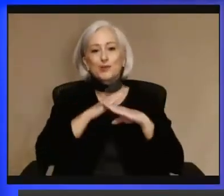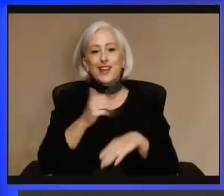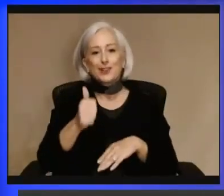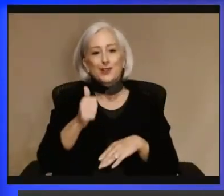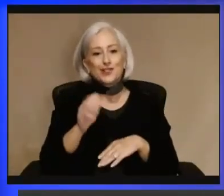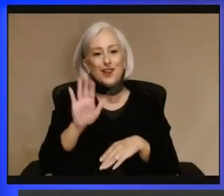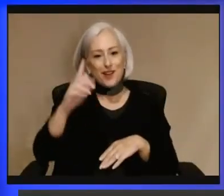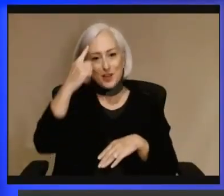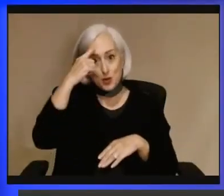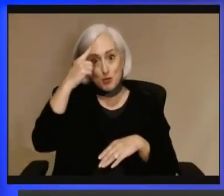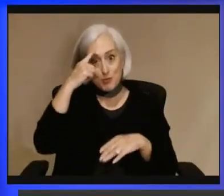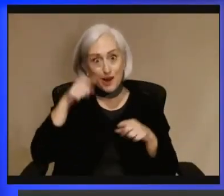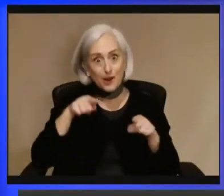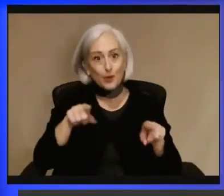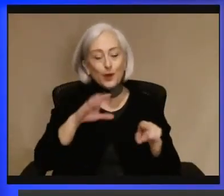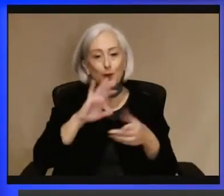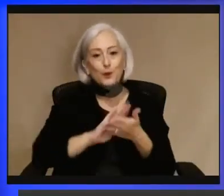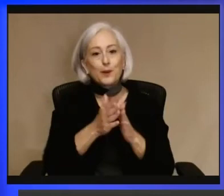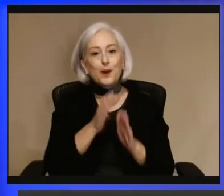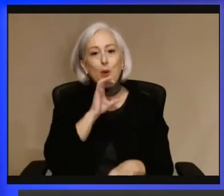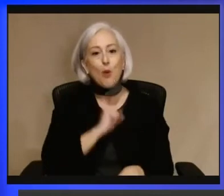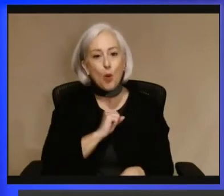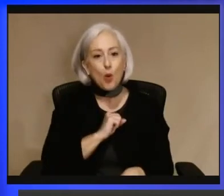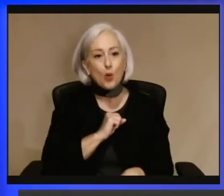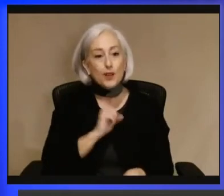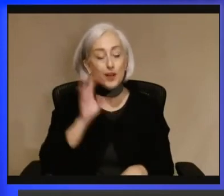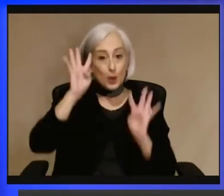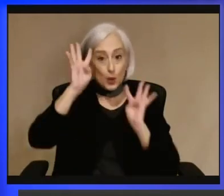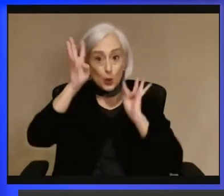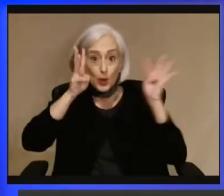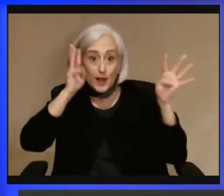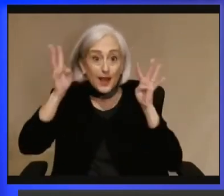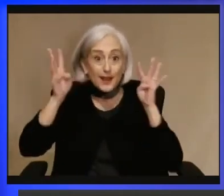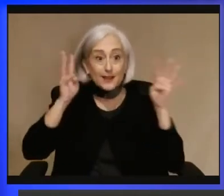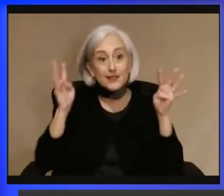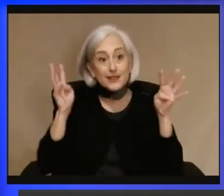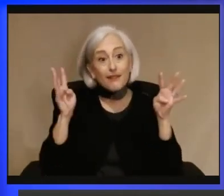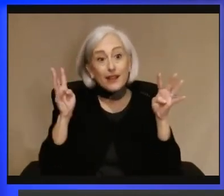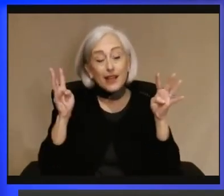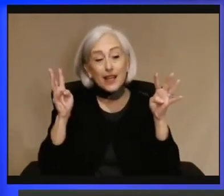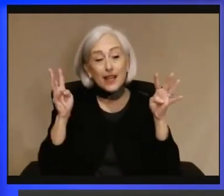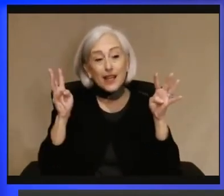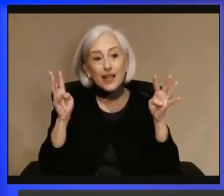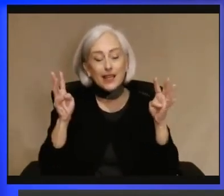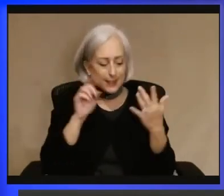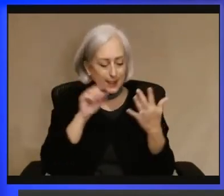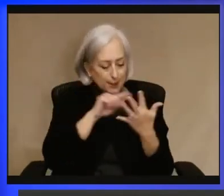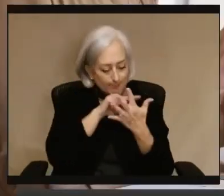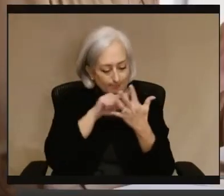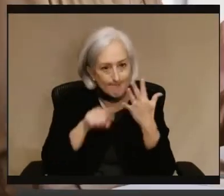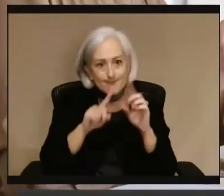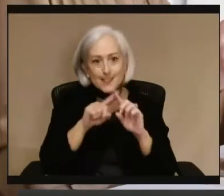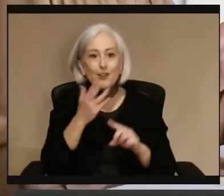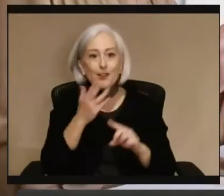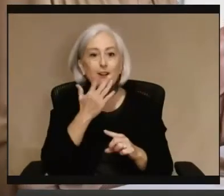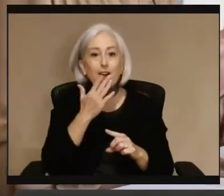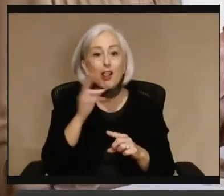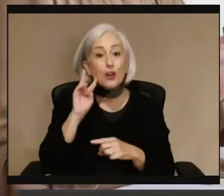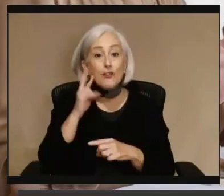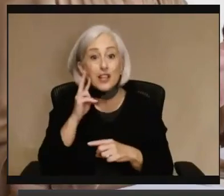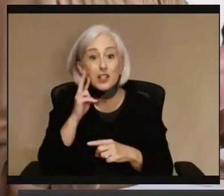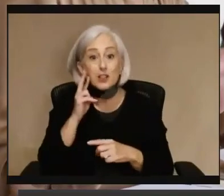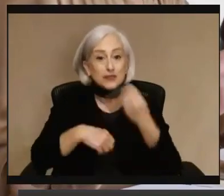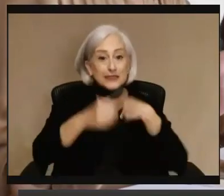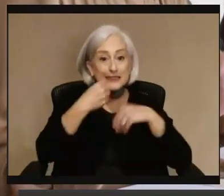So creativity is really key to ensure that we're getting all of the different colors of vegetables into our plate. Making sure that things